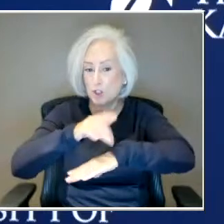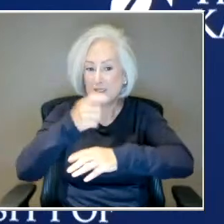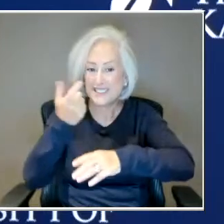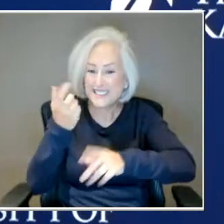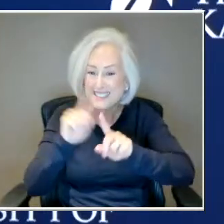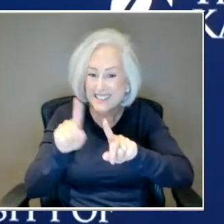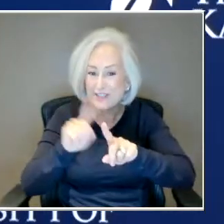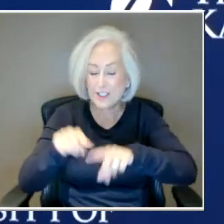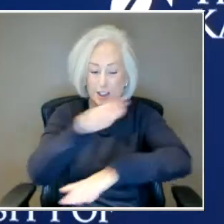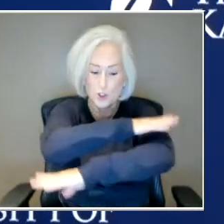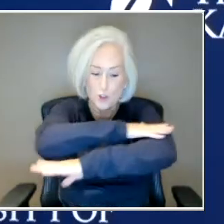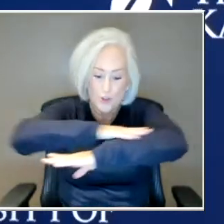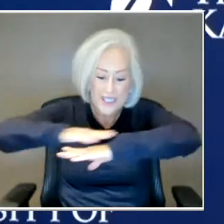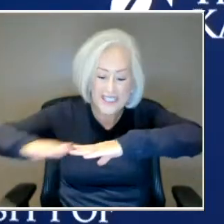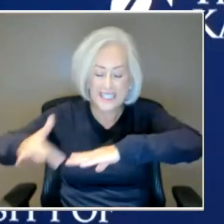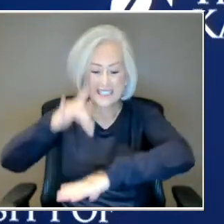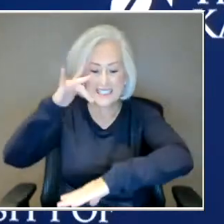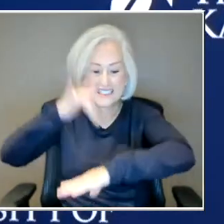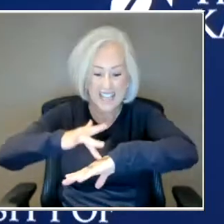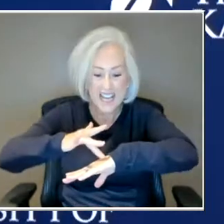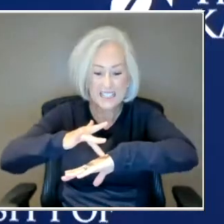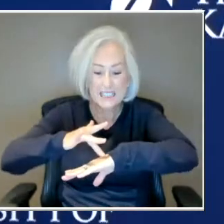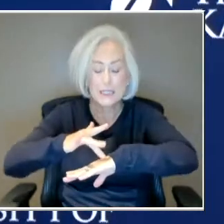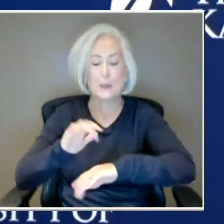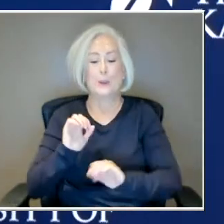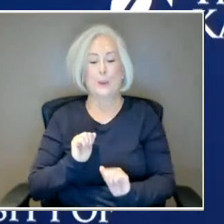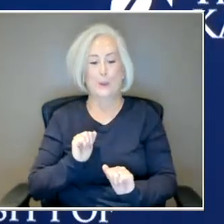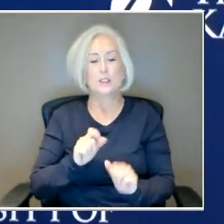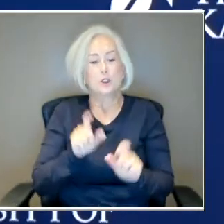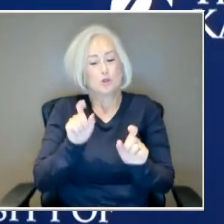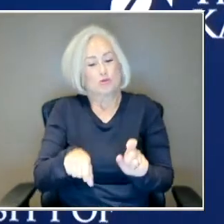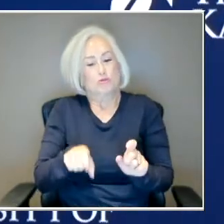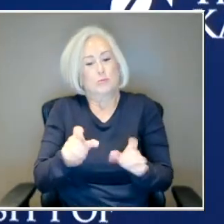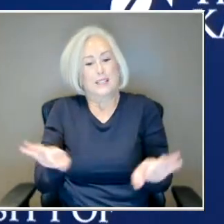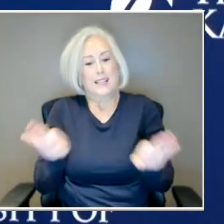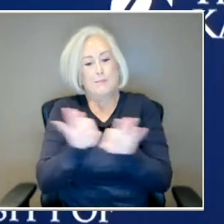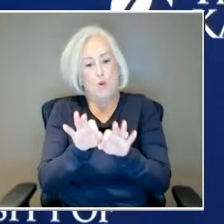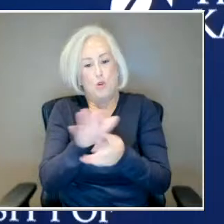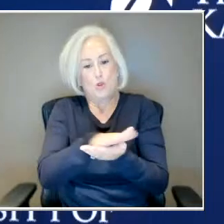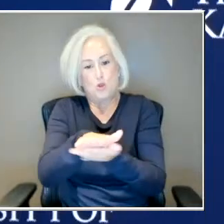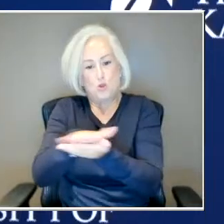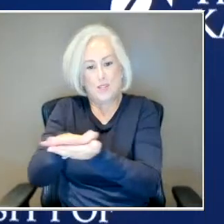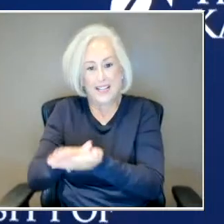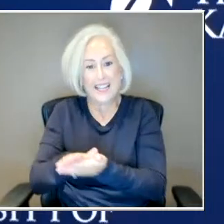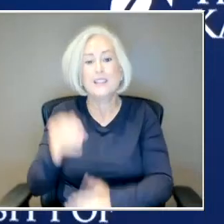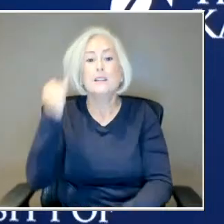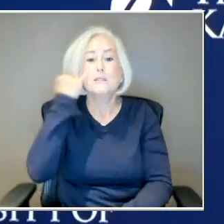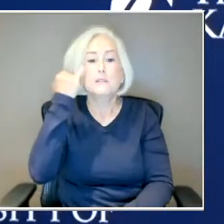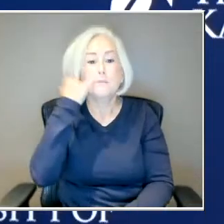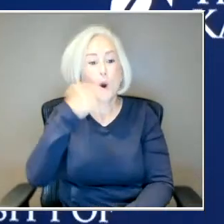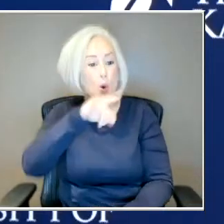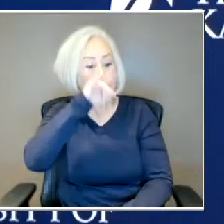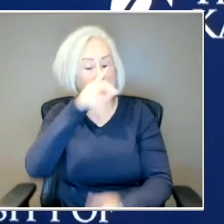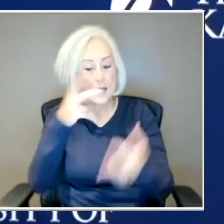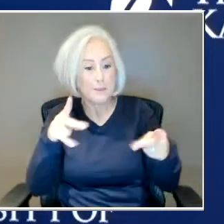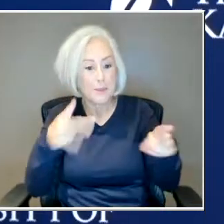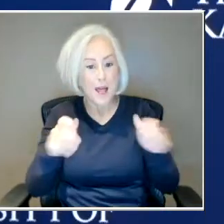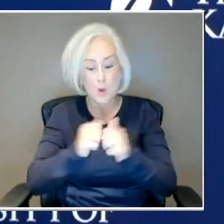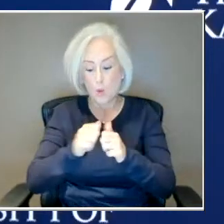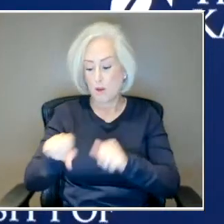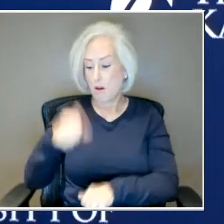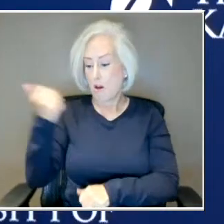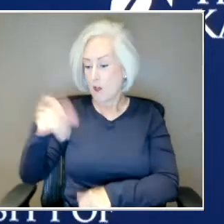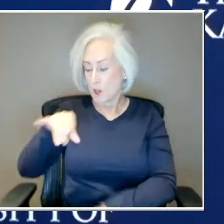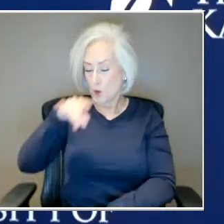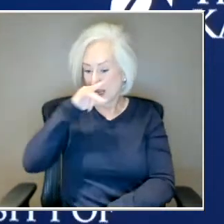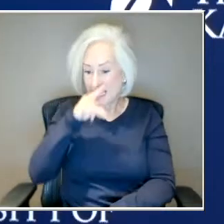surfaces. It's hard to do, but if your kids are having a play date, try to clean those toys afterwards if possible. But washing